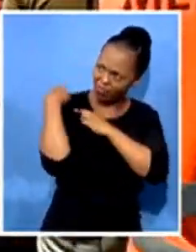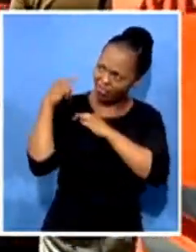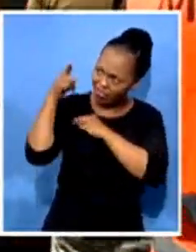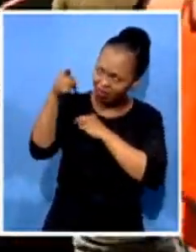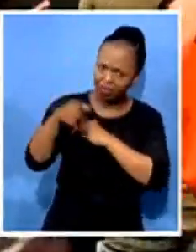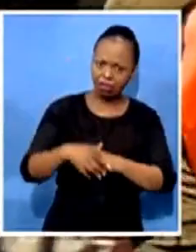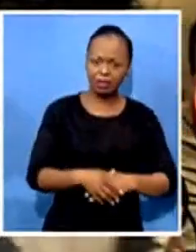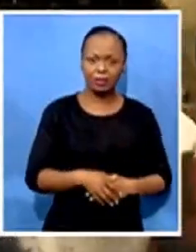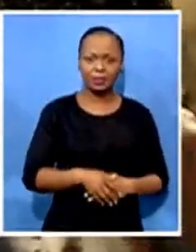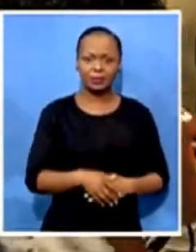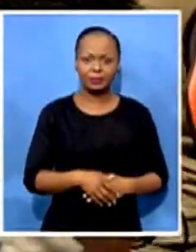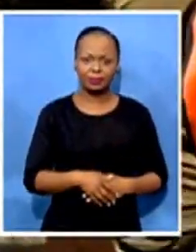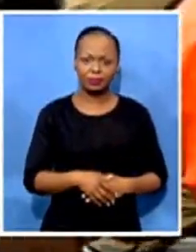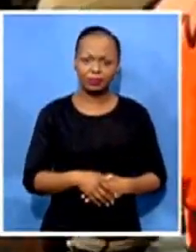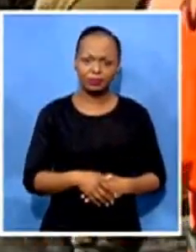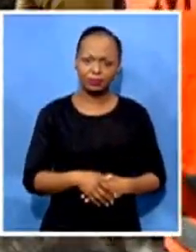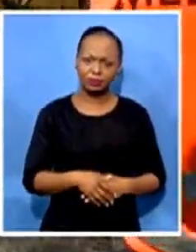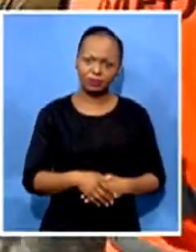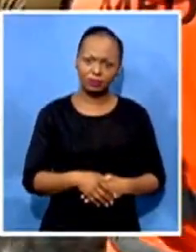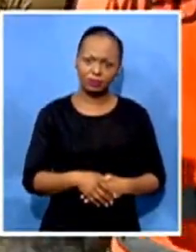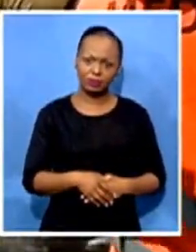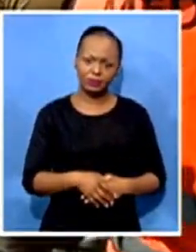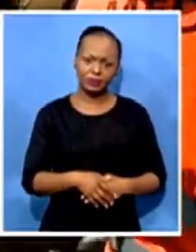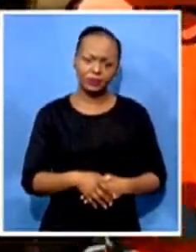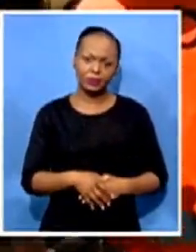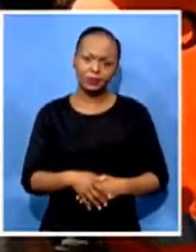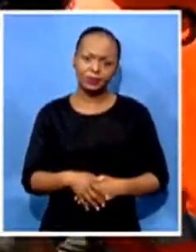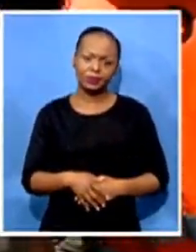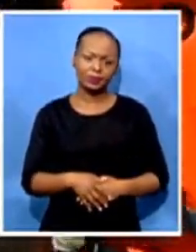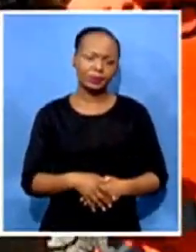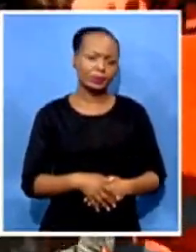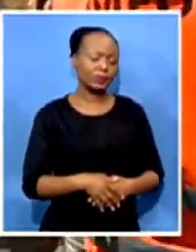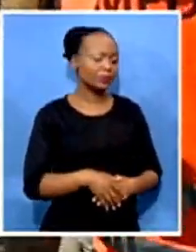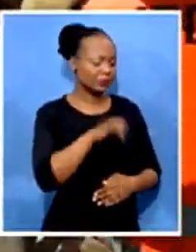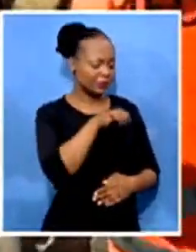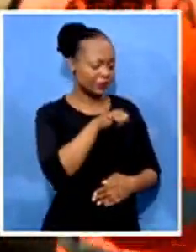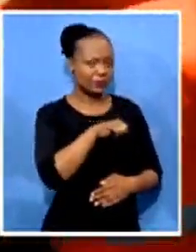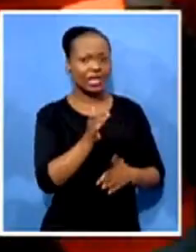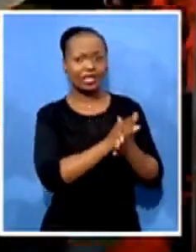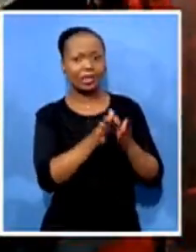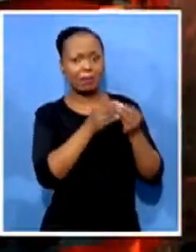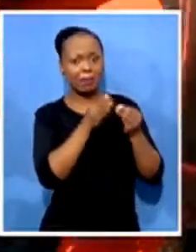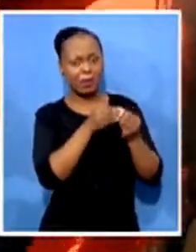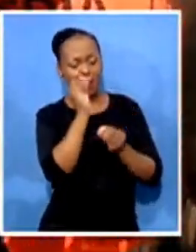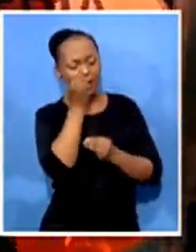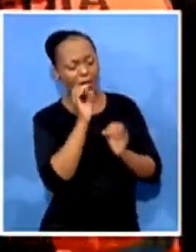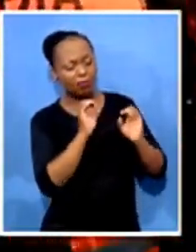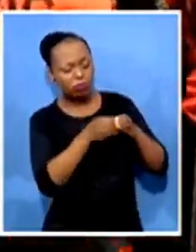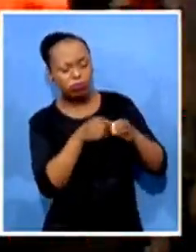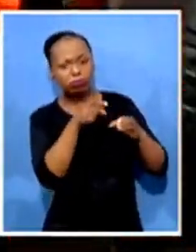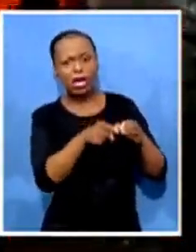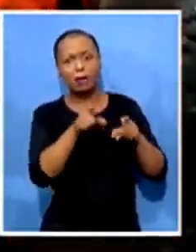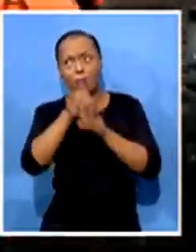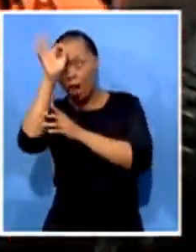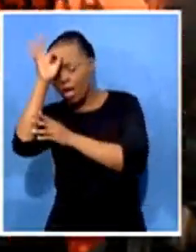Indeed, and a short while ago, quite a heated discussion with some members of the media and police, because what had happened was, we understand that there